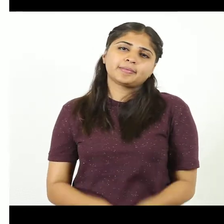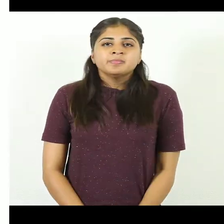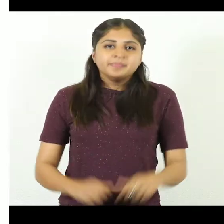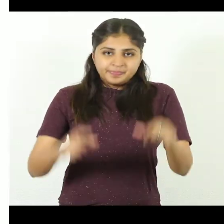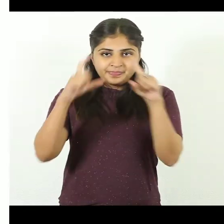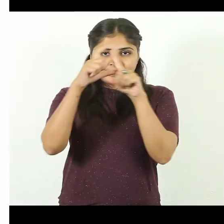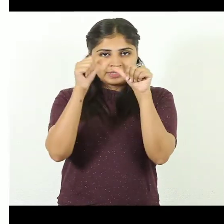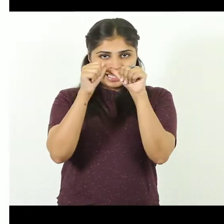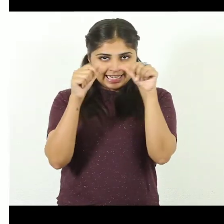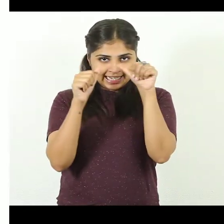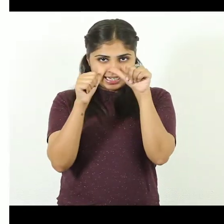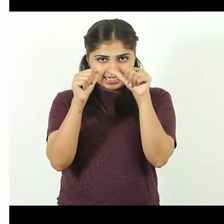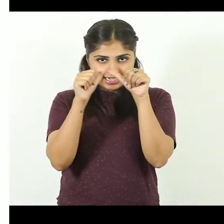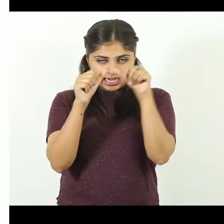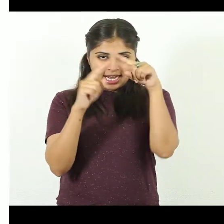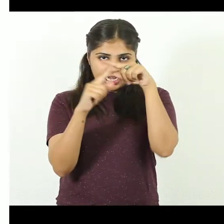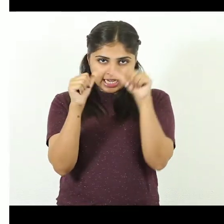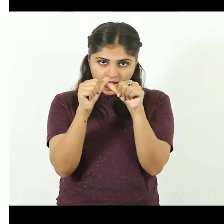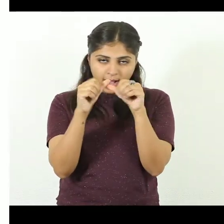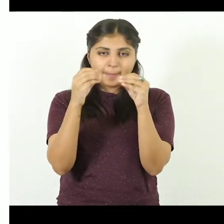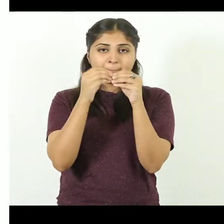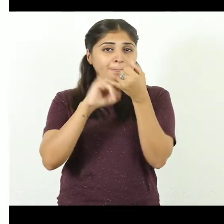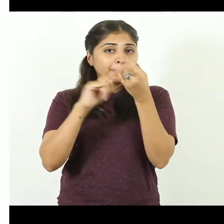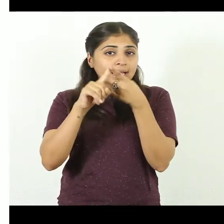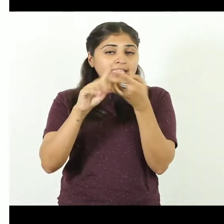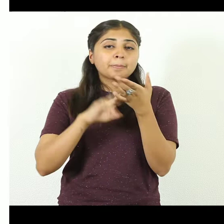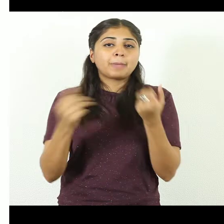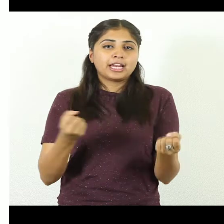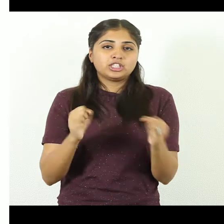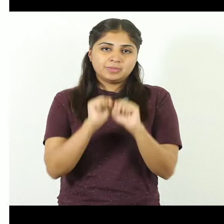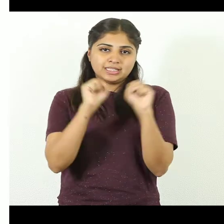Number 5. Database management systems.